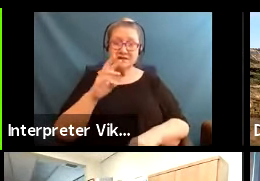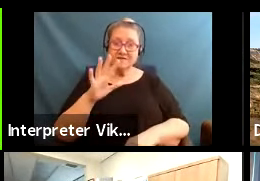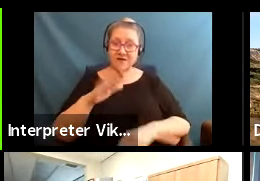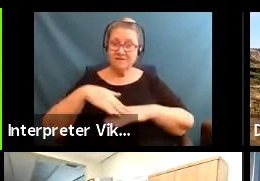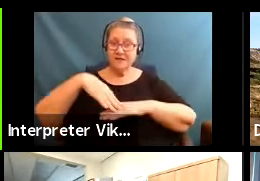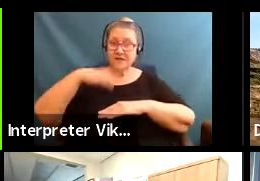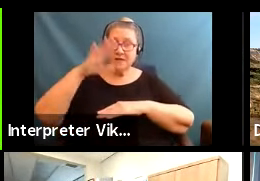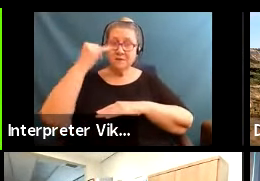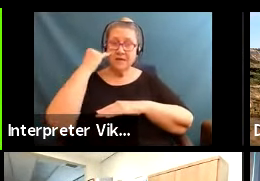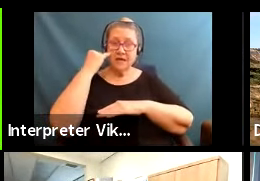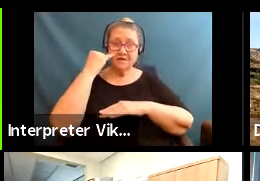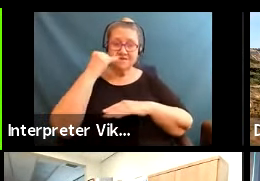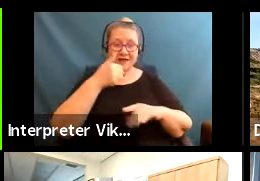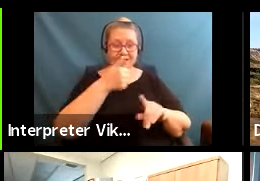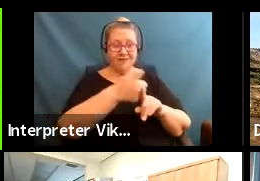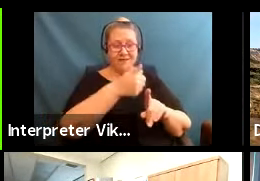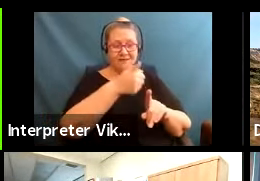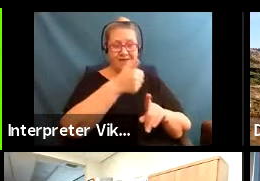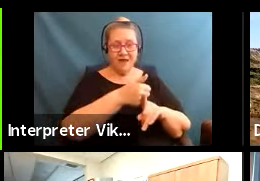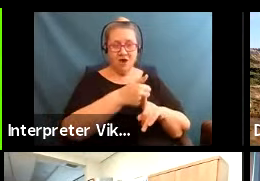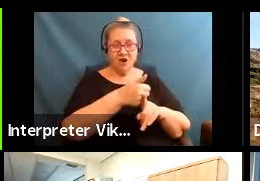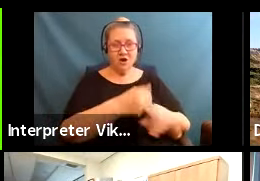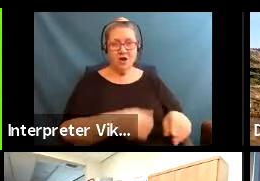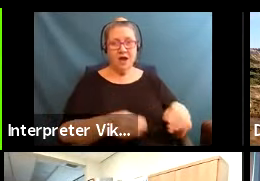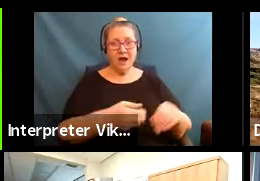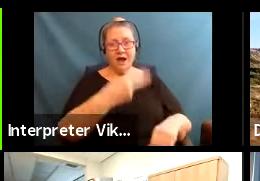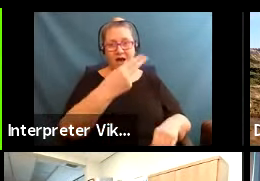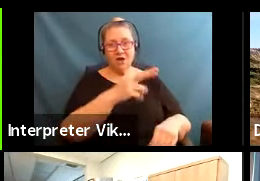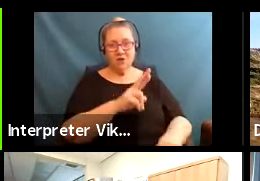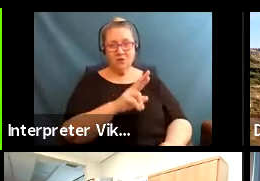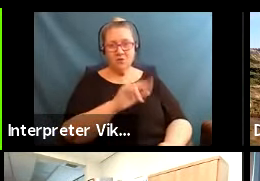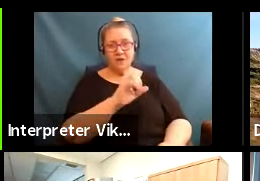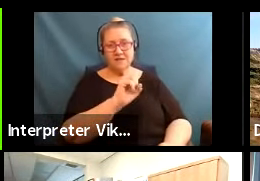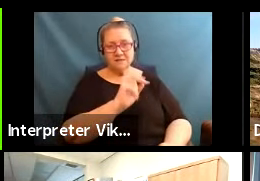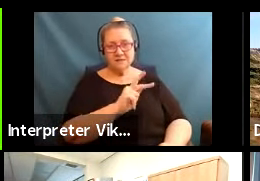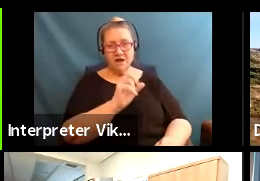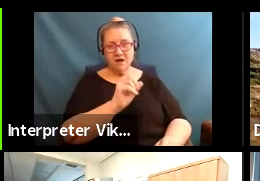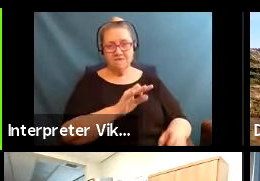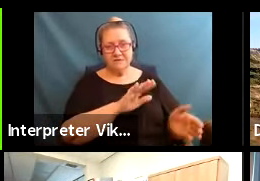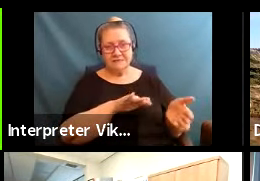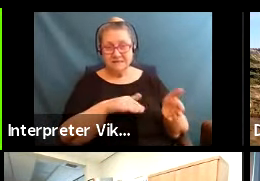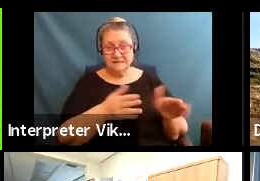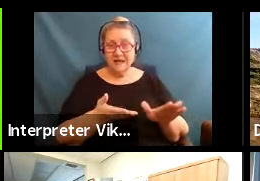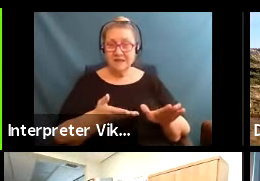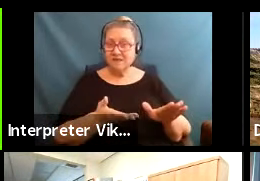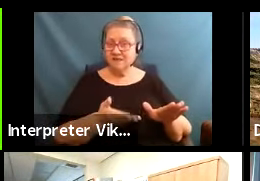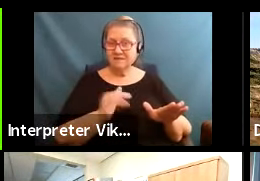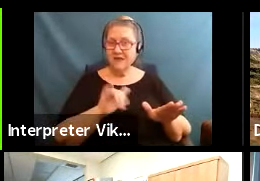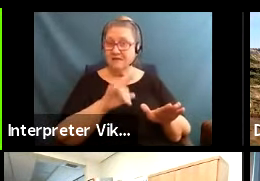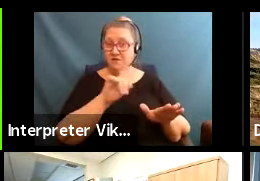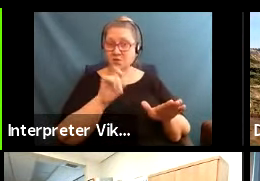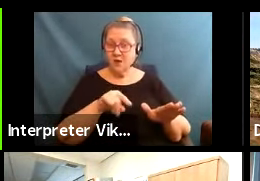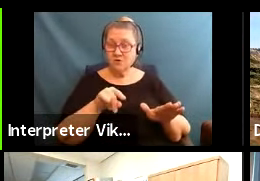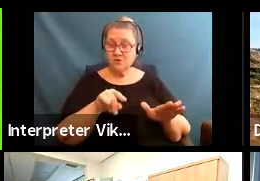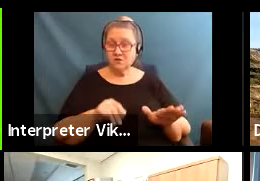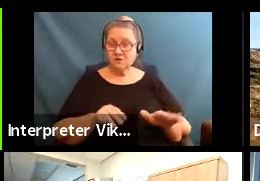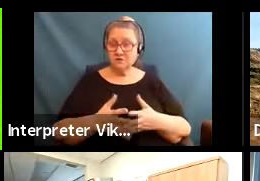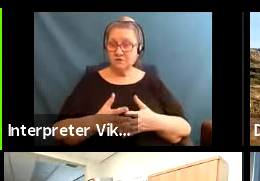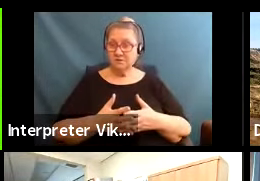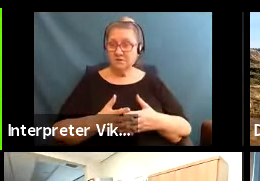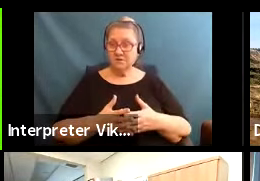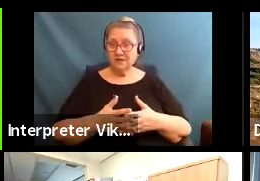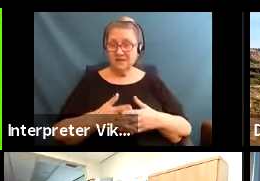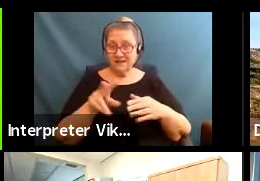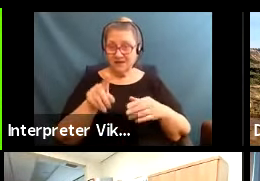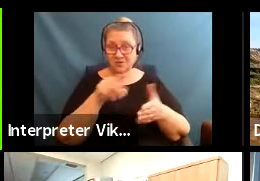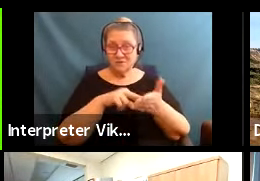a dramatically higher risk of morbidity and mortality? I mean, that's the question. Is that